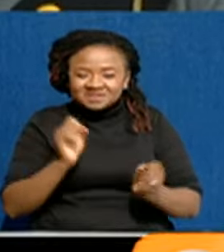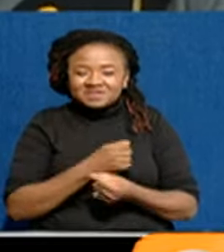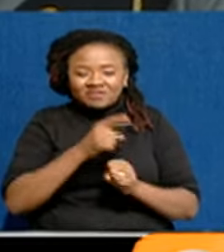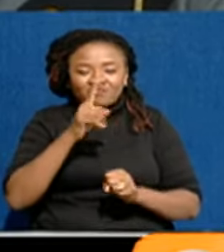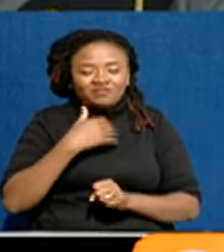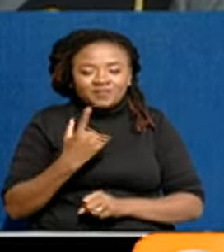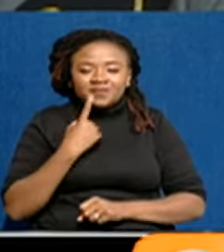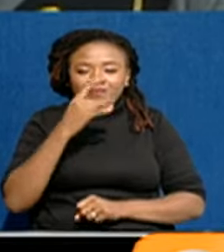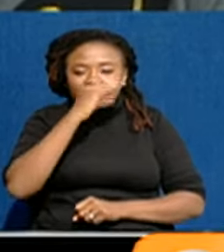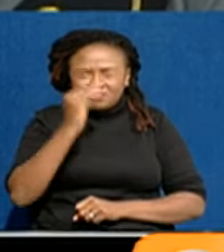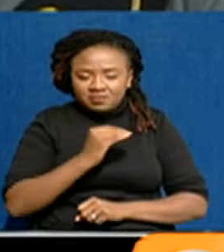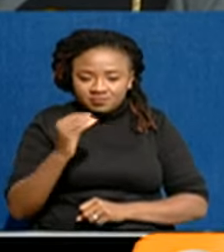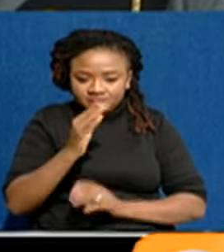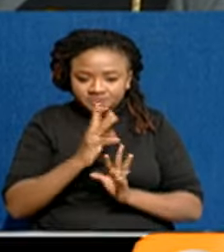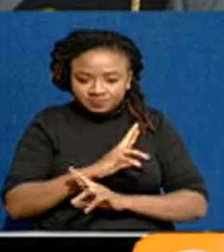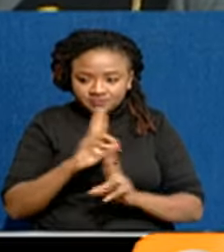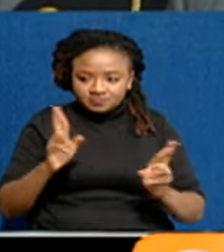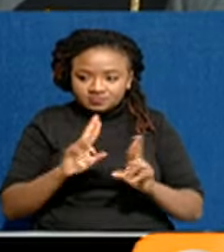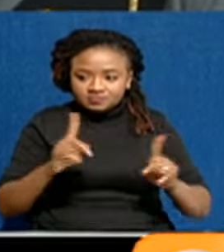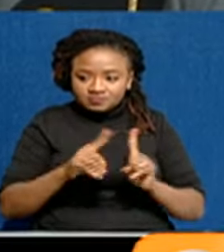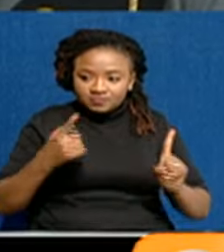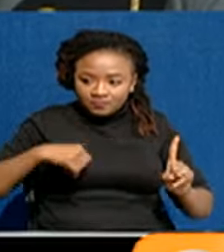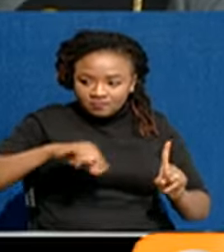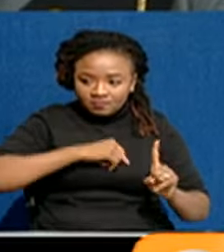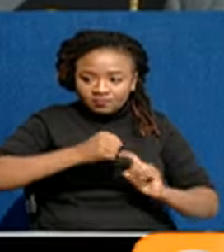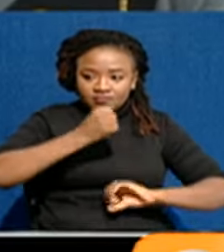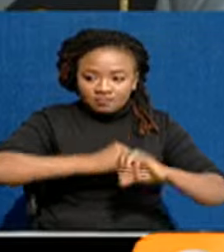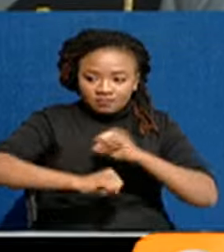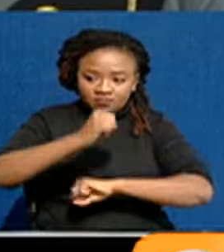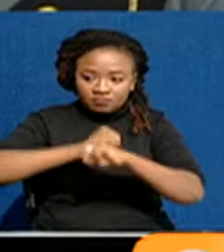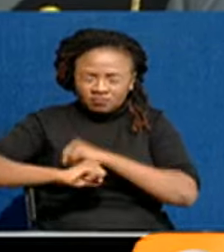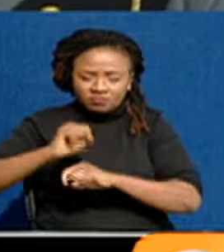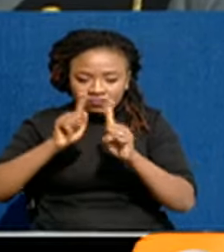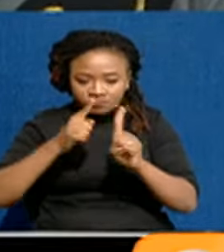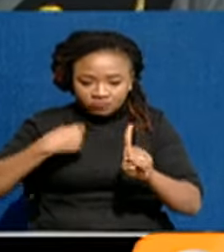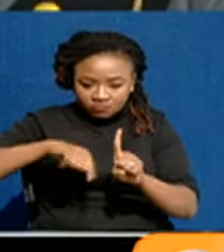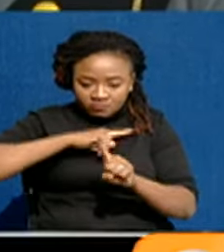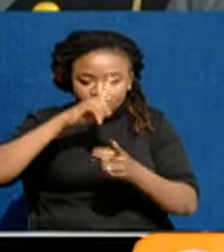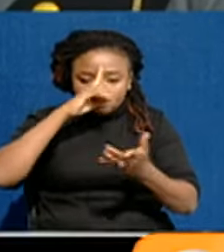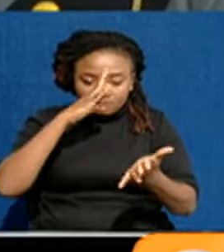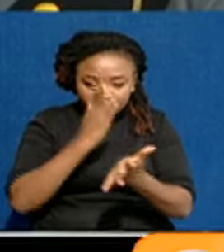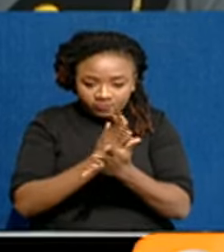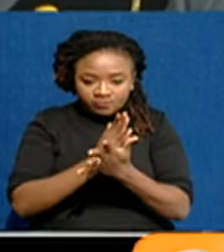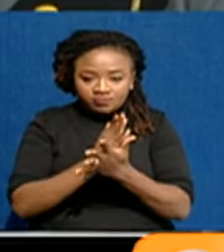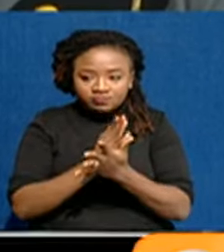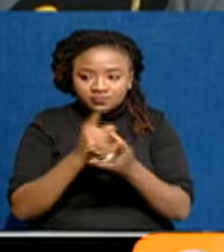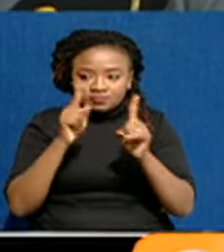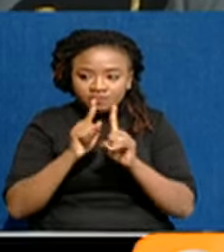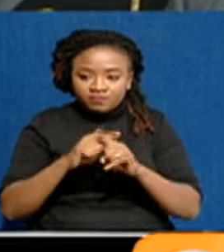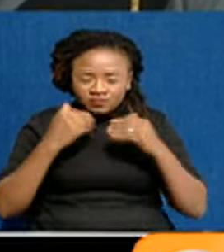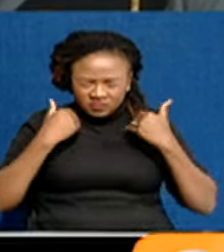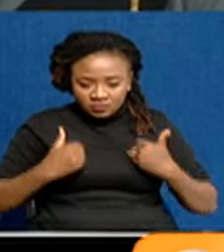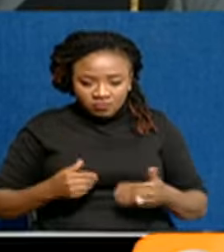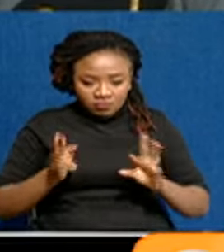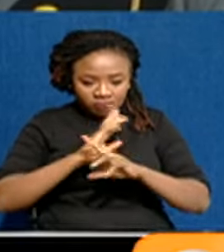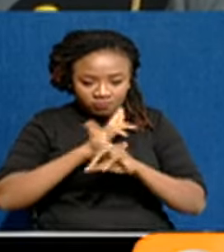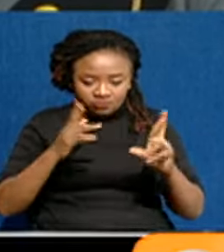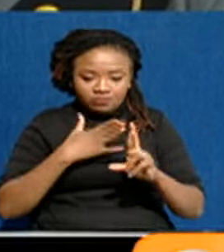we are doing something. We are there. We believe in our professionals, and also I would want to really also take this